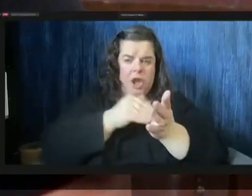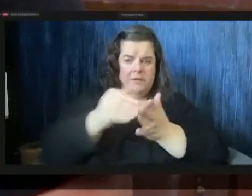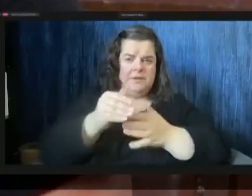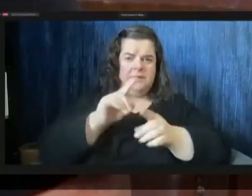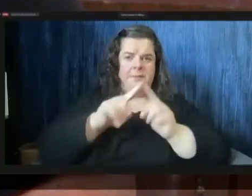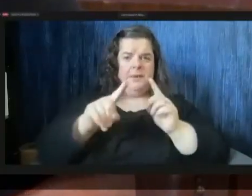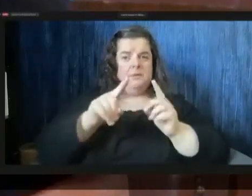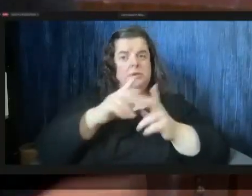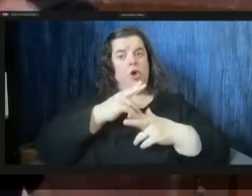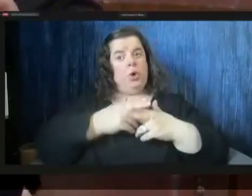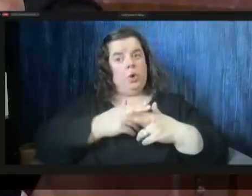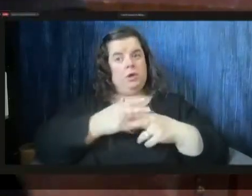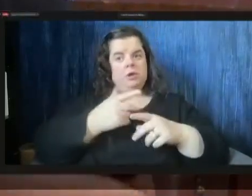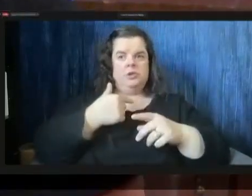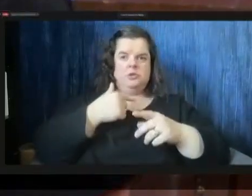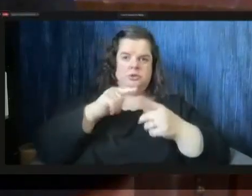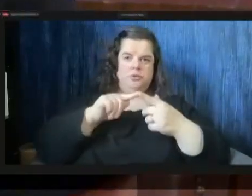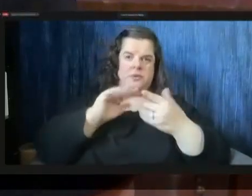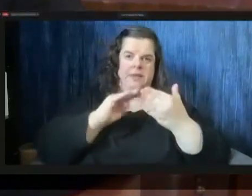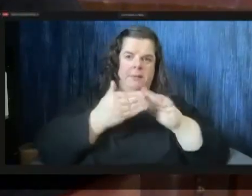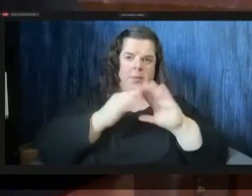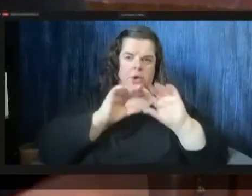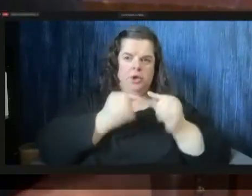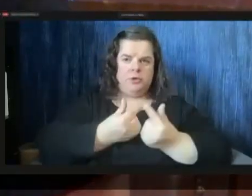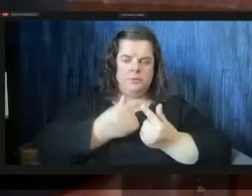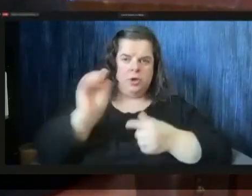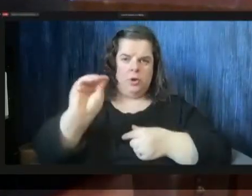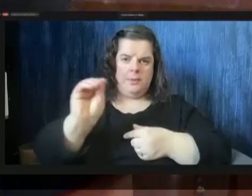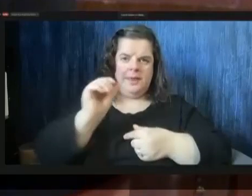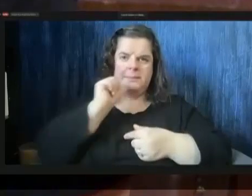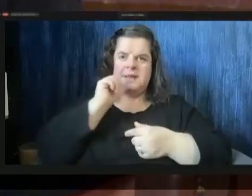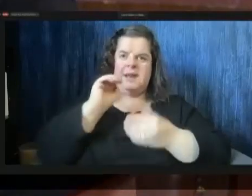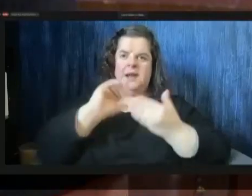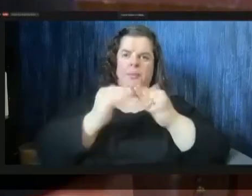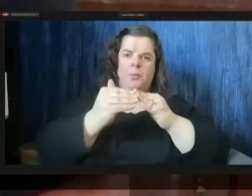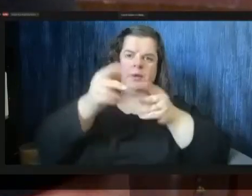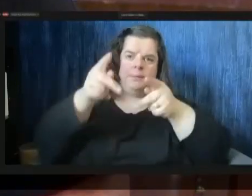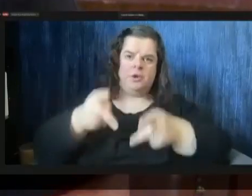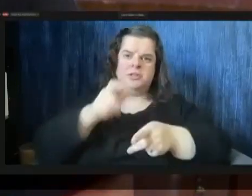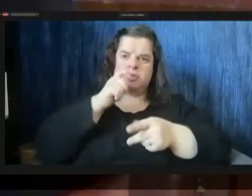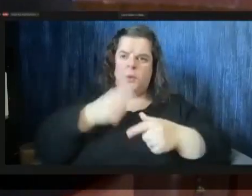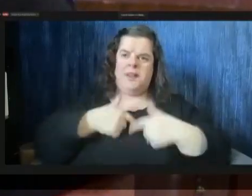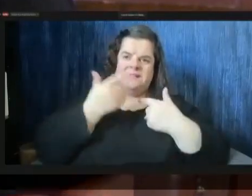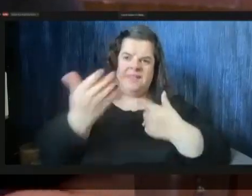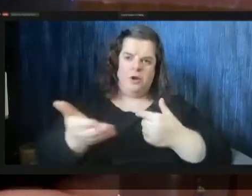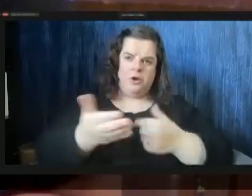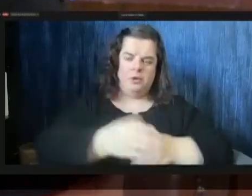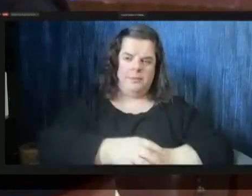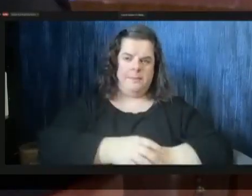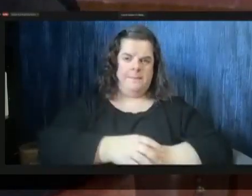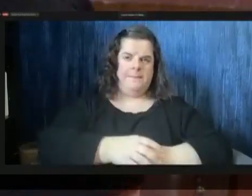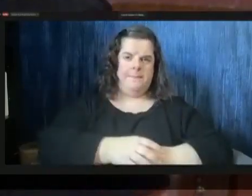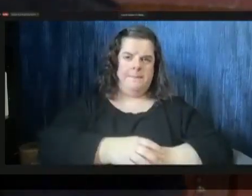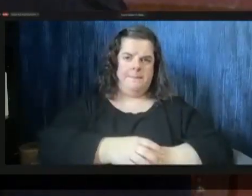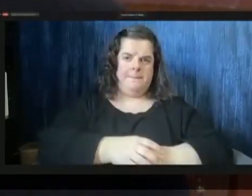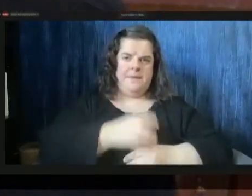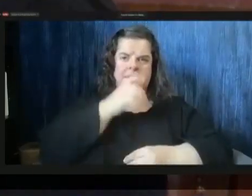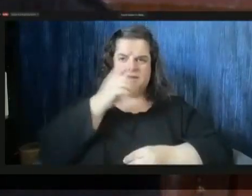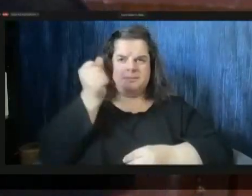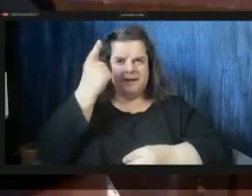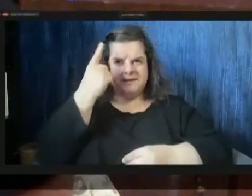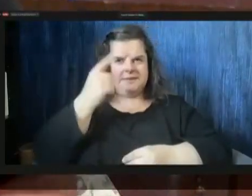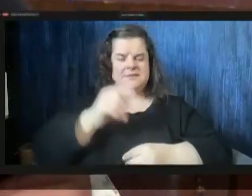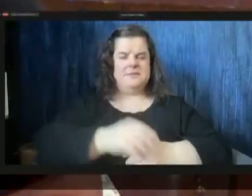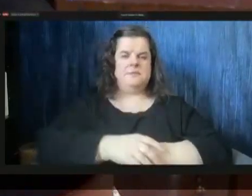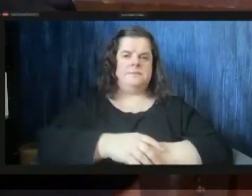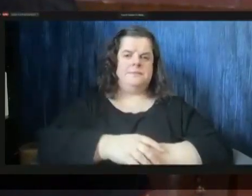according to the community groups of Oakland, I'm not a community member because I don't live there. And, you know, so that doesn't really make any sense. So, you